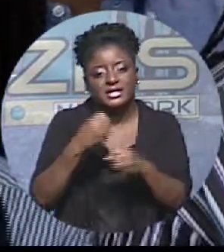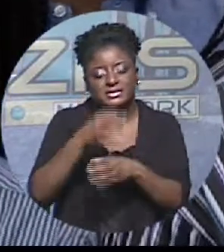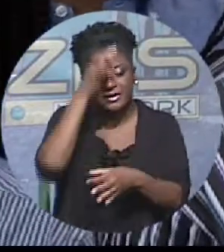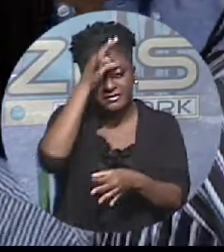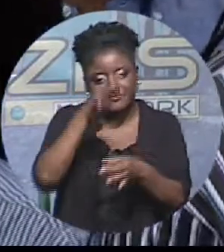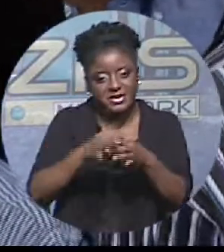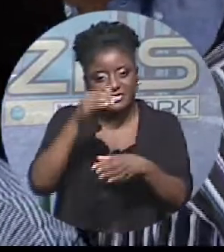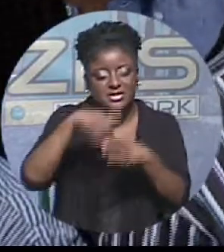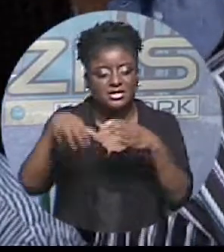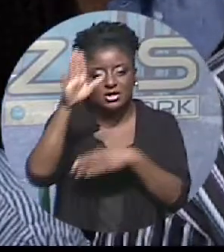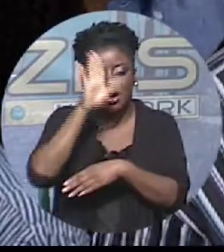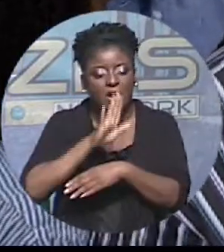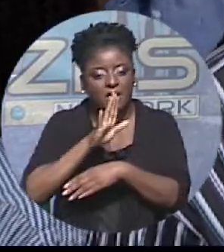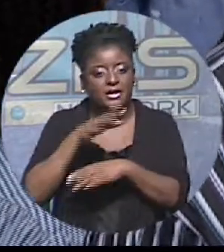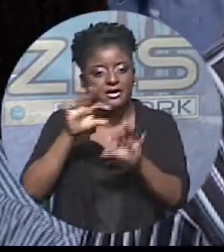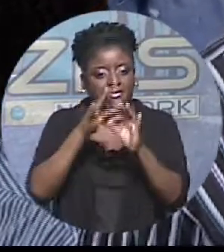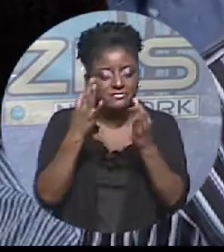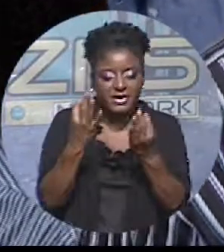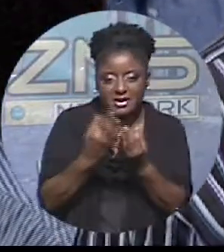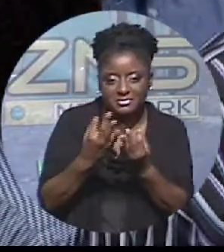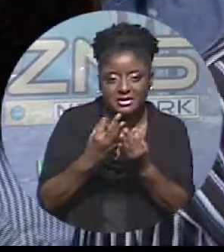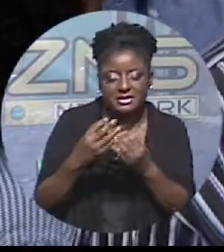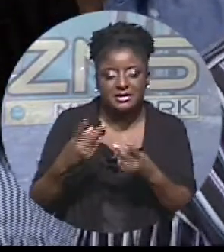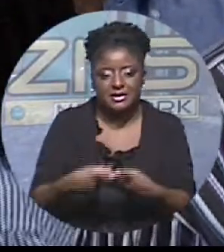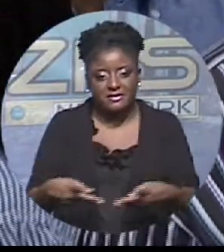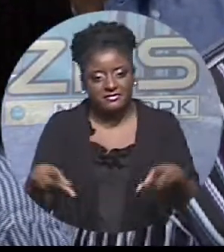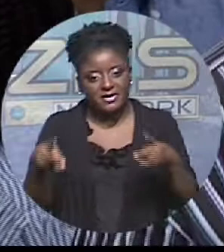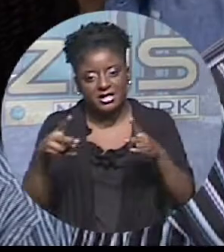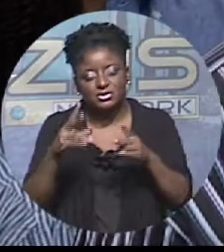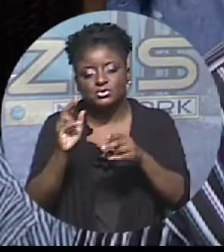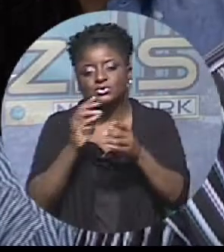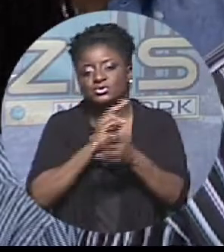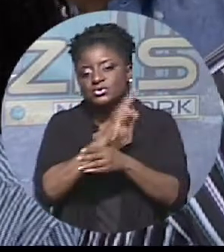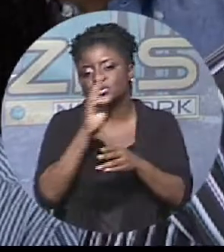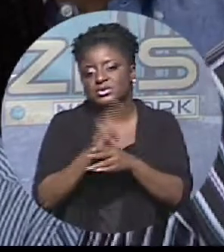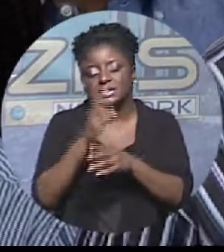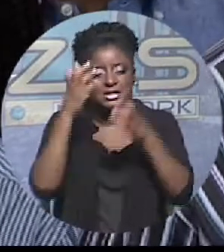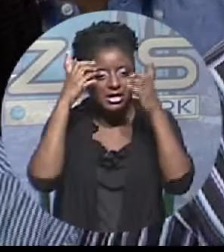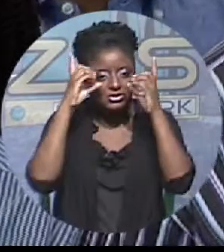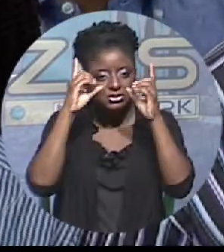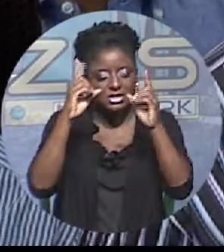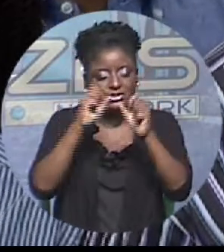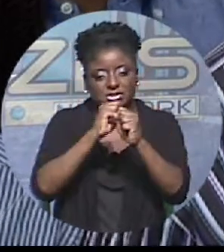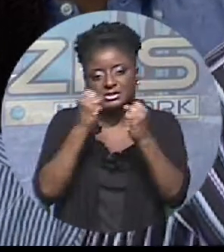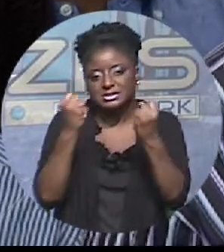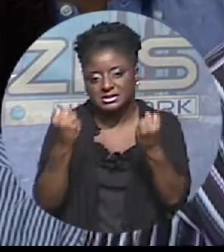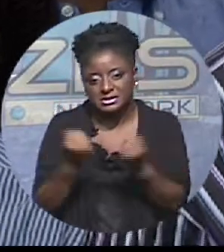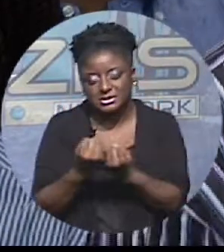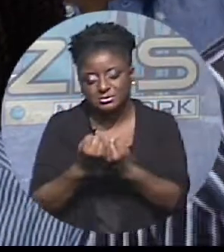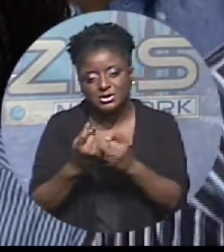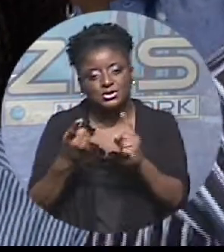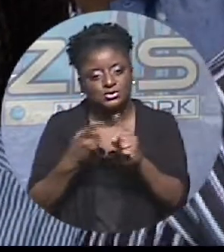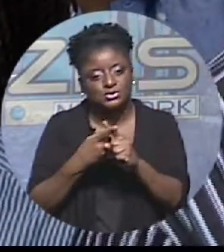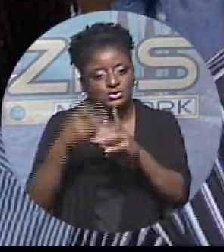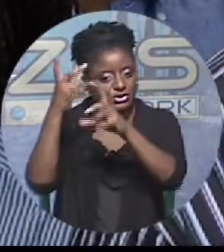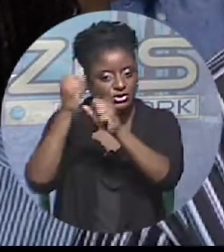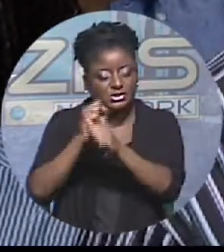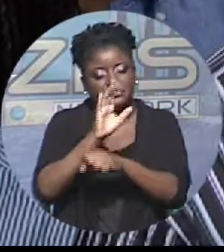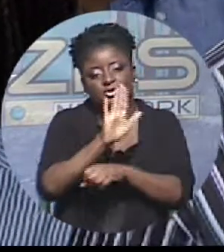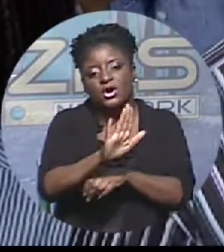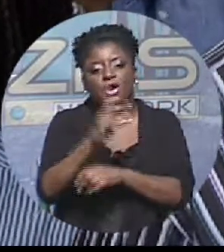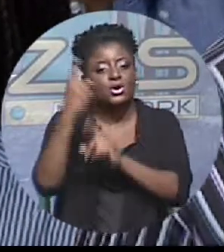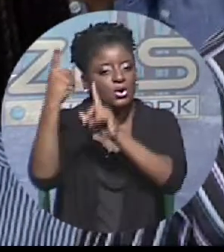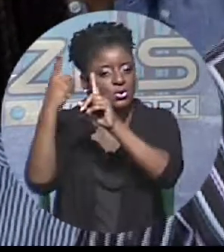family, values, using the education system to achieve your